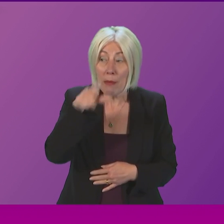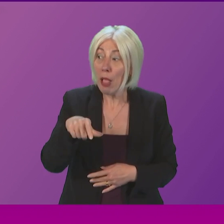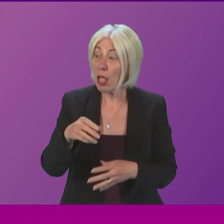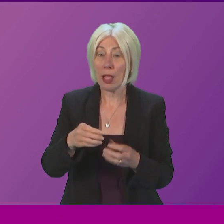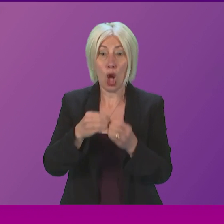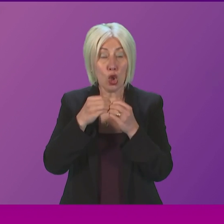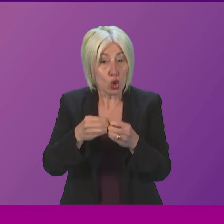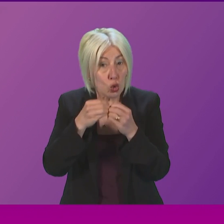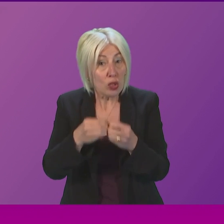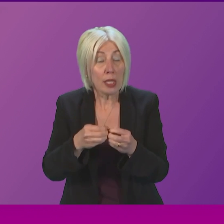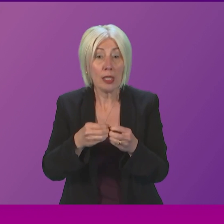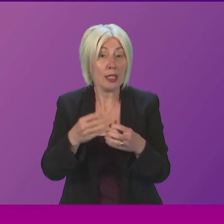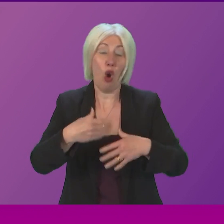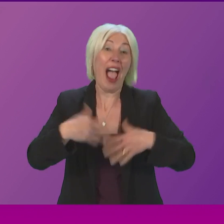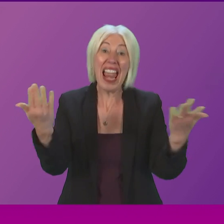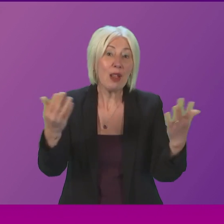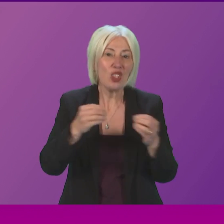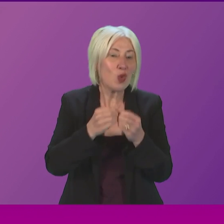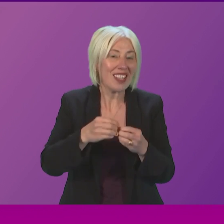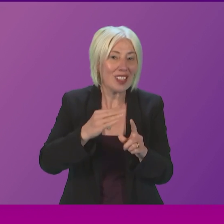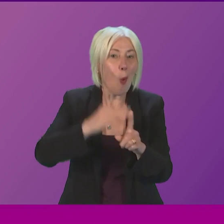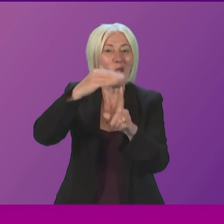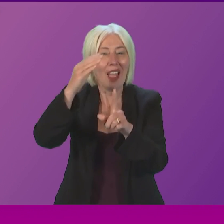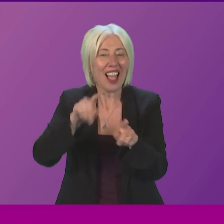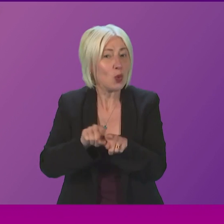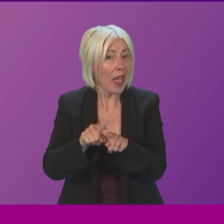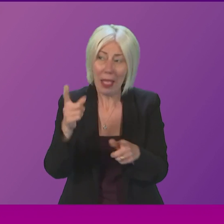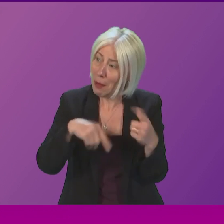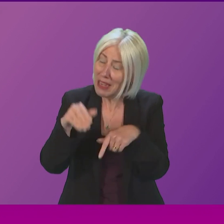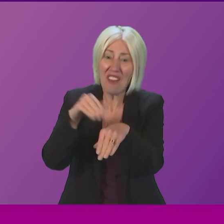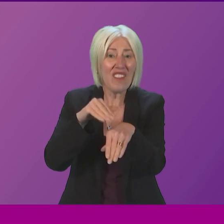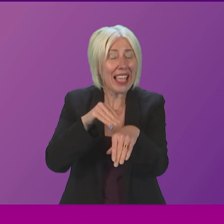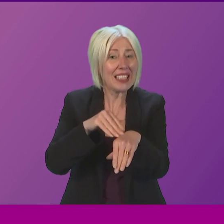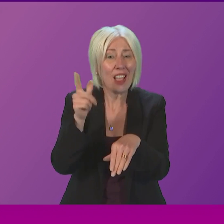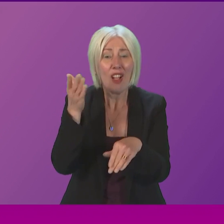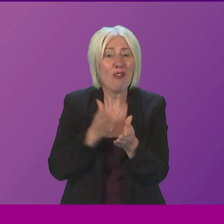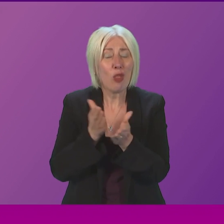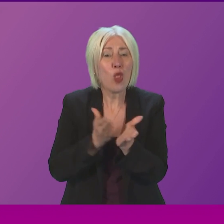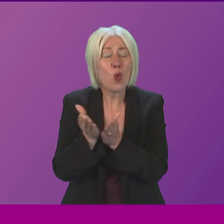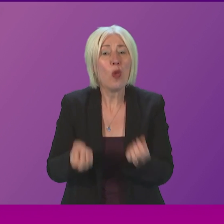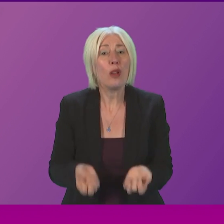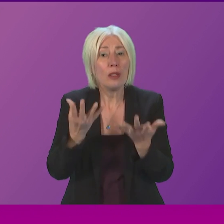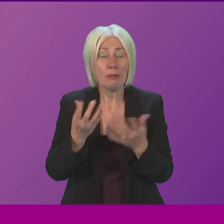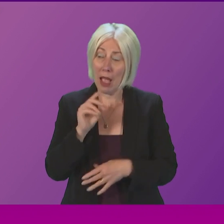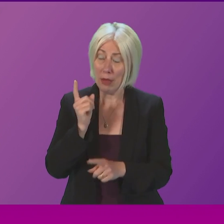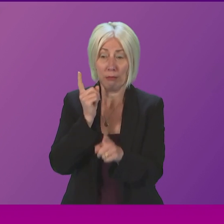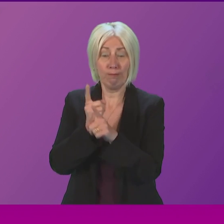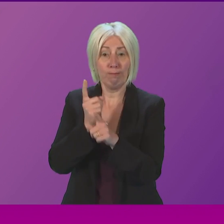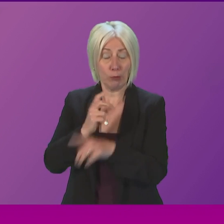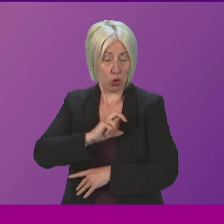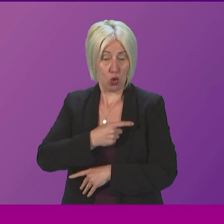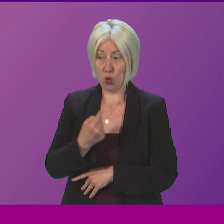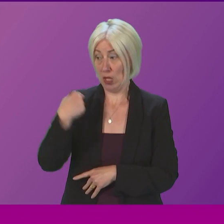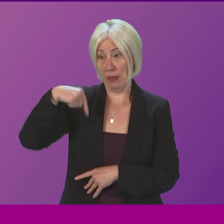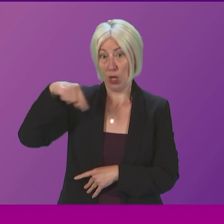all of them young and not so young, that are being impacted and that are being affected by these disputes. And when I spoke to trade unions this